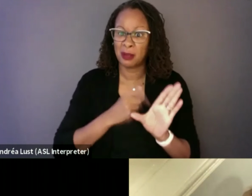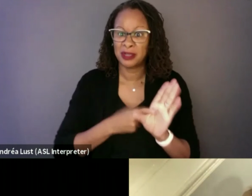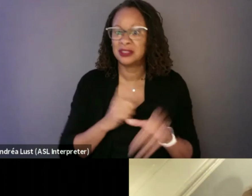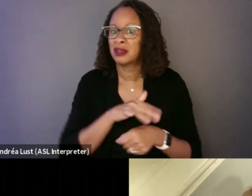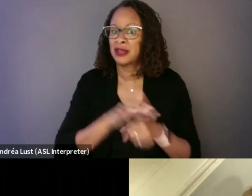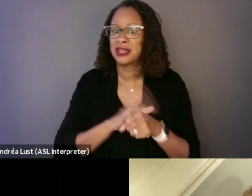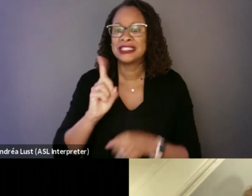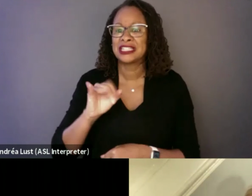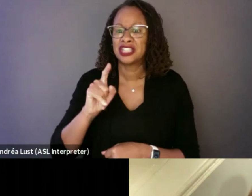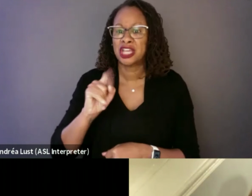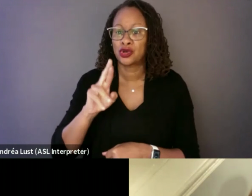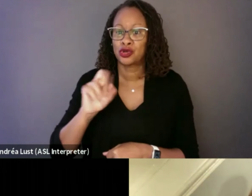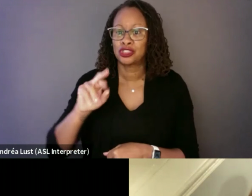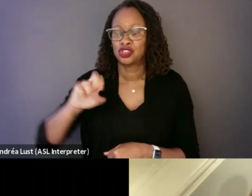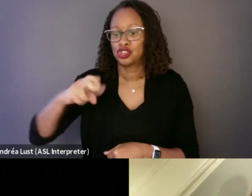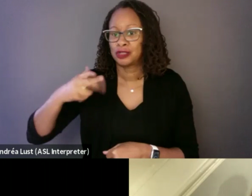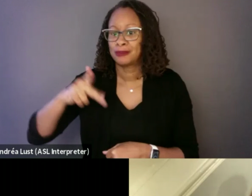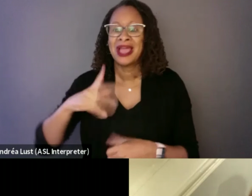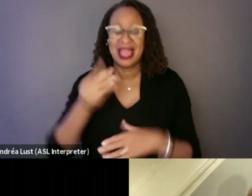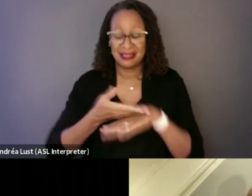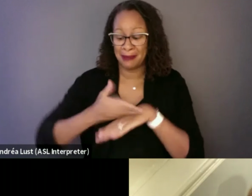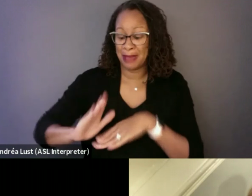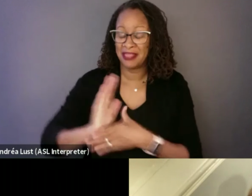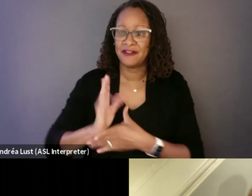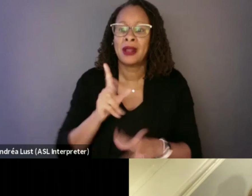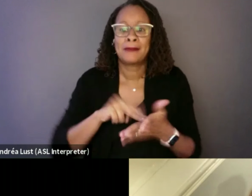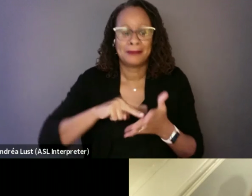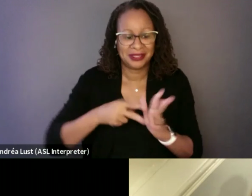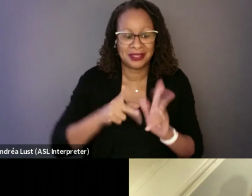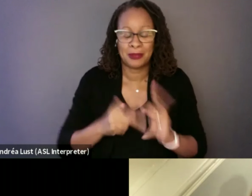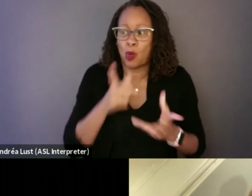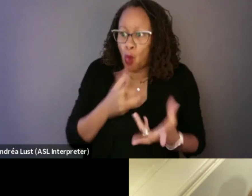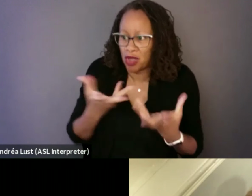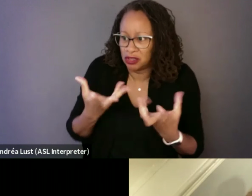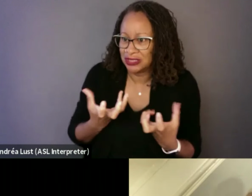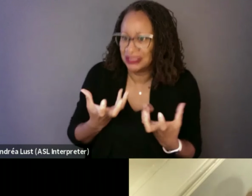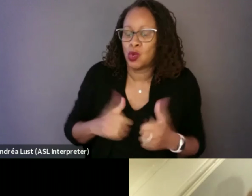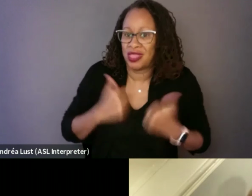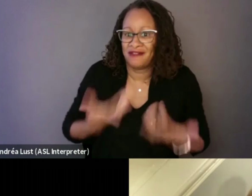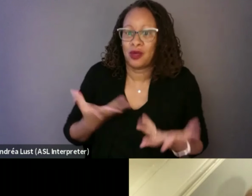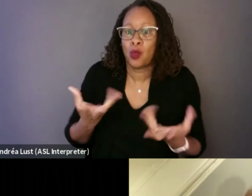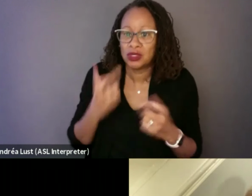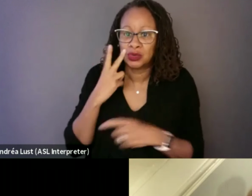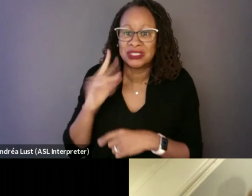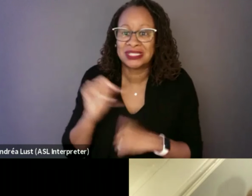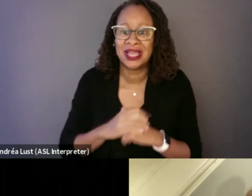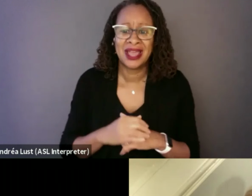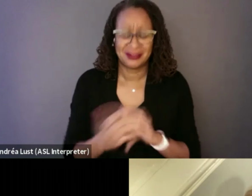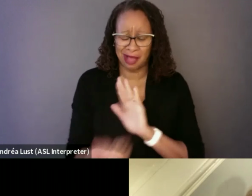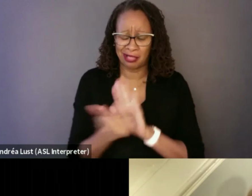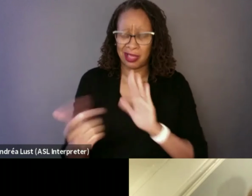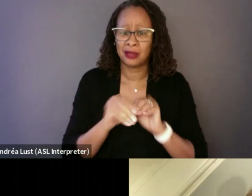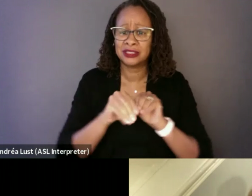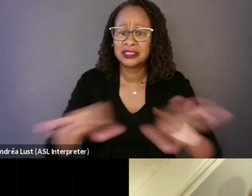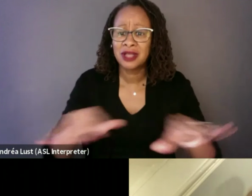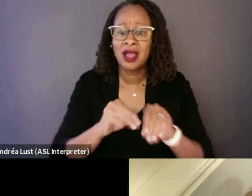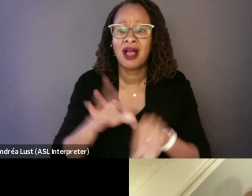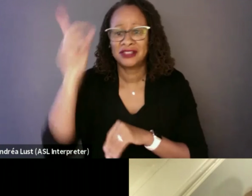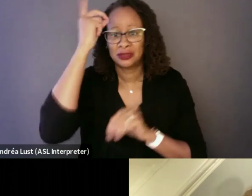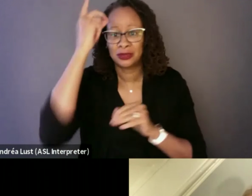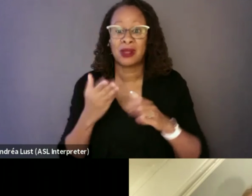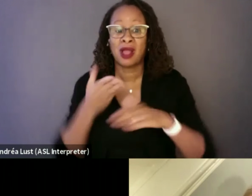you want to see what it's about. And it turned out that there had been an illegal distribution of Democrats across